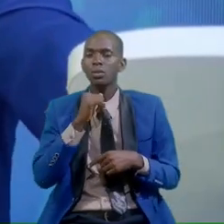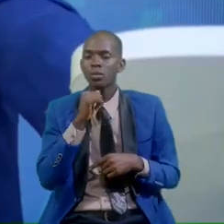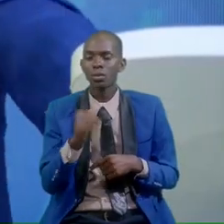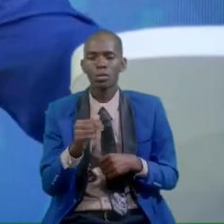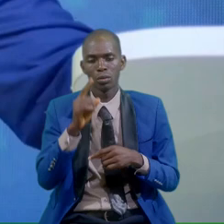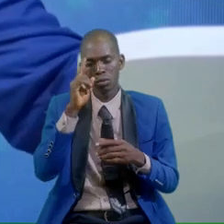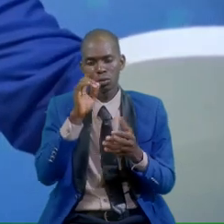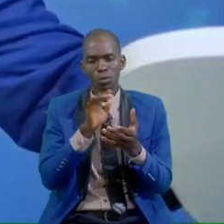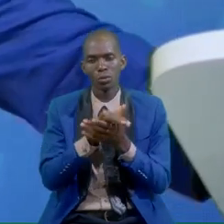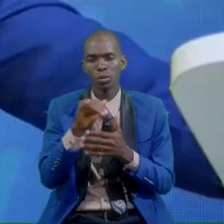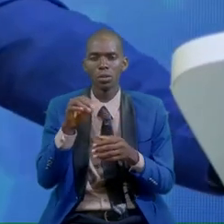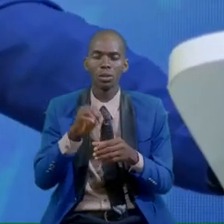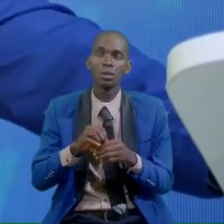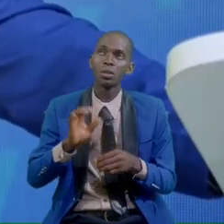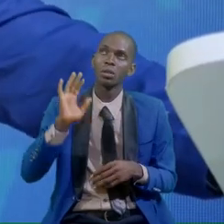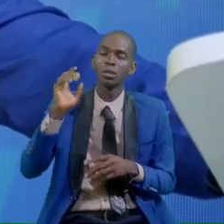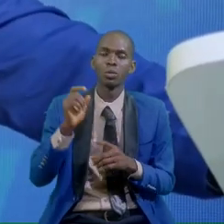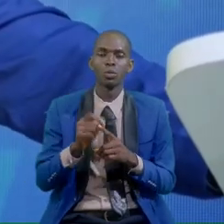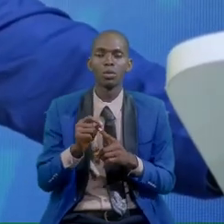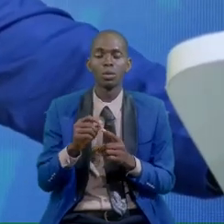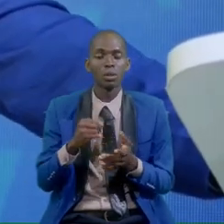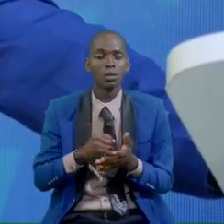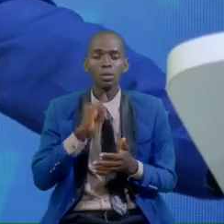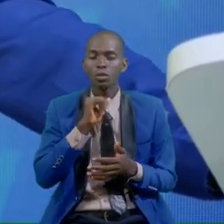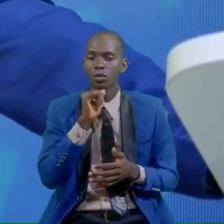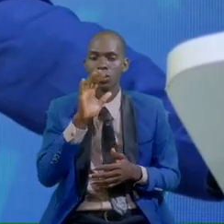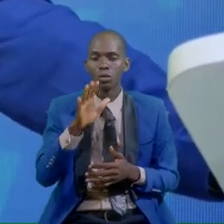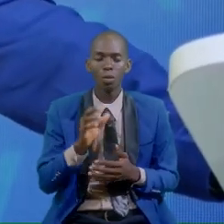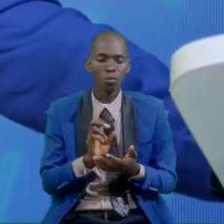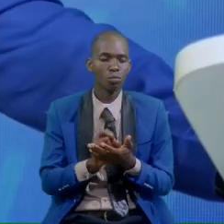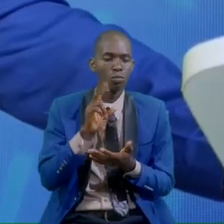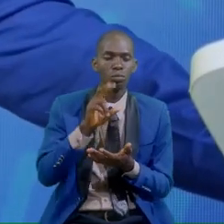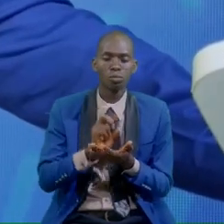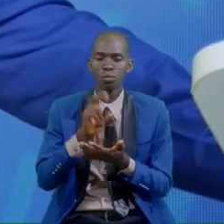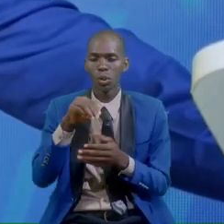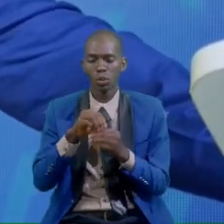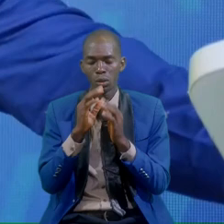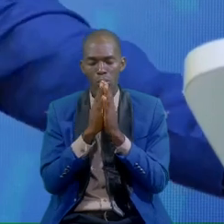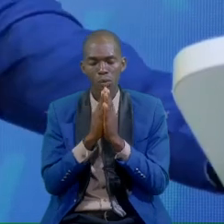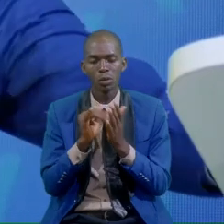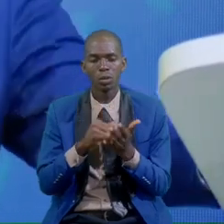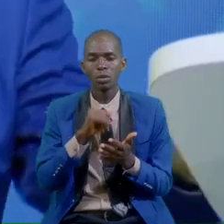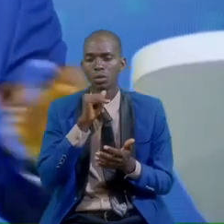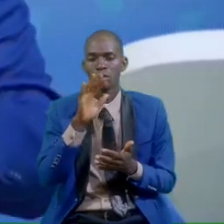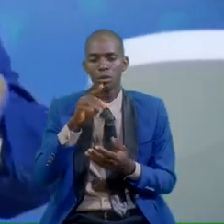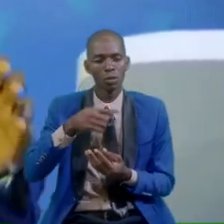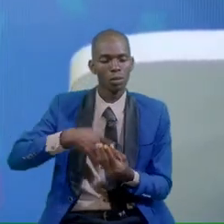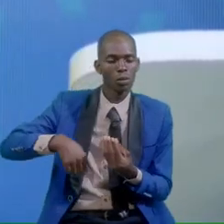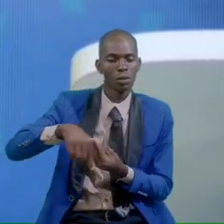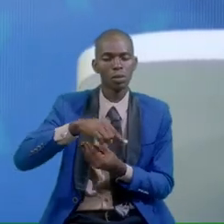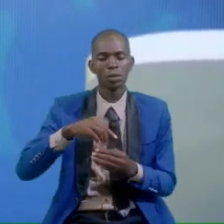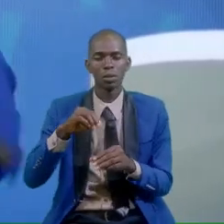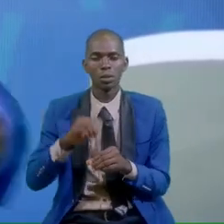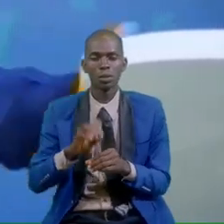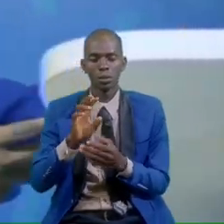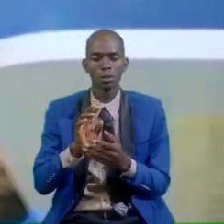word. It is not the jumping, it is not the spinning, it's not even the